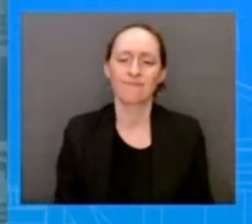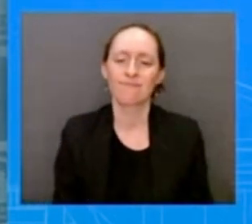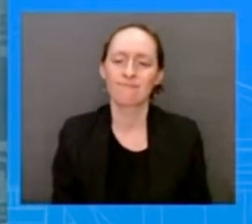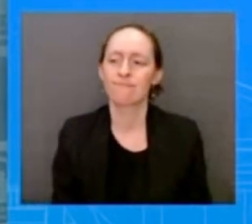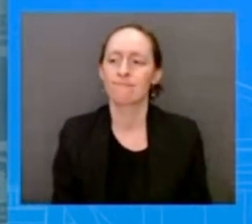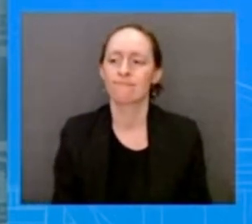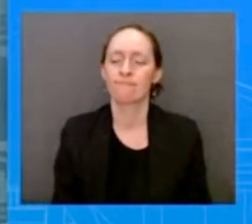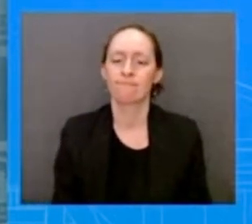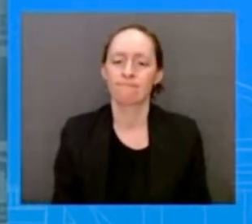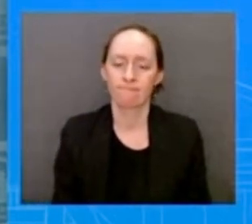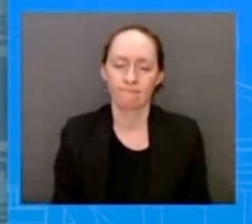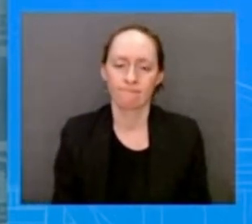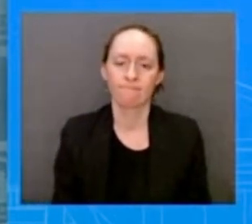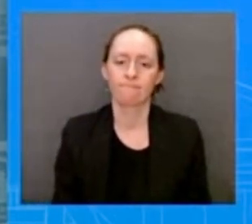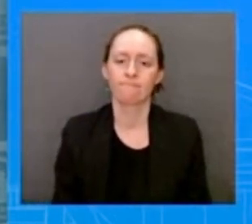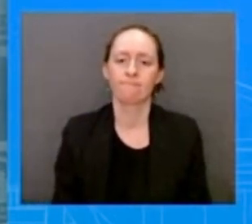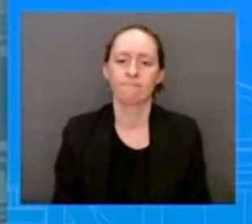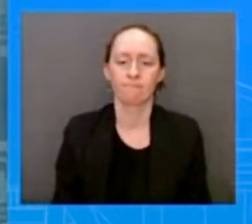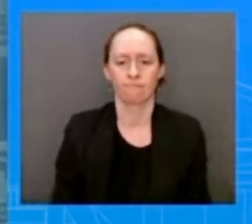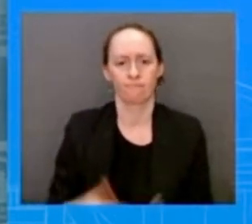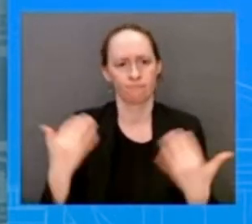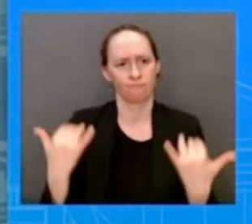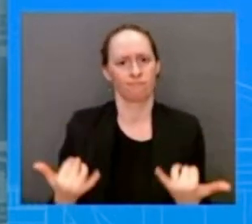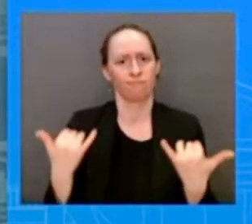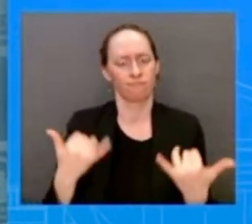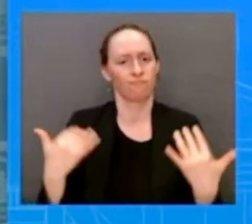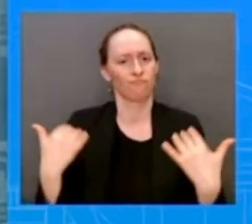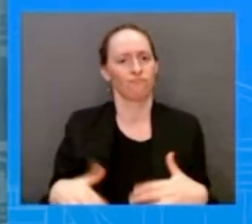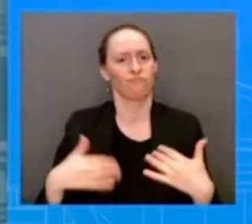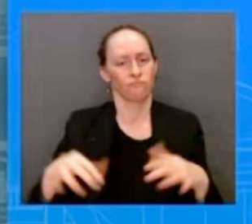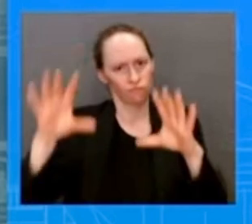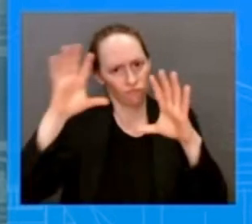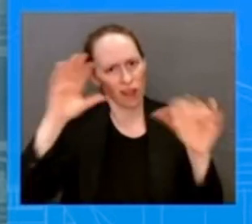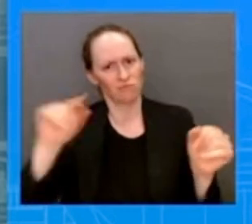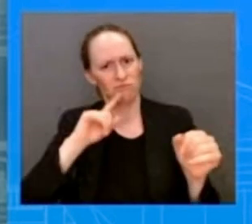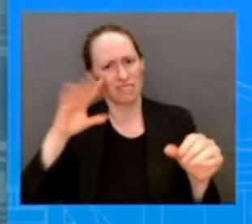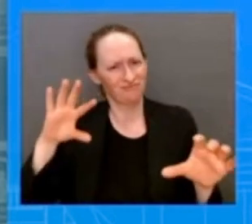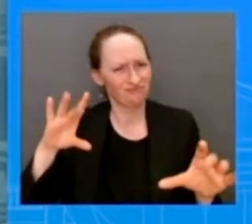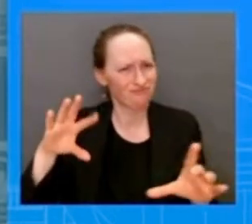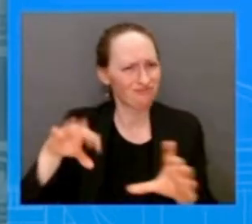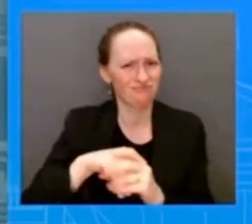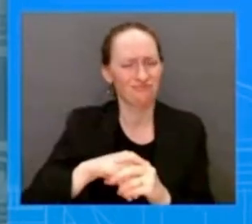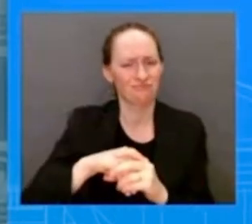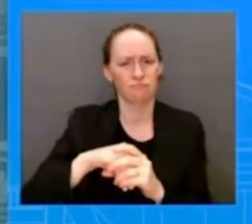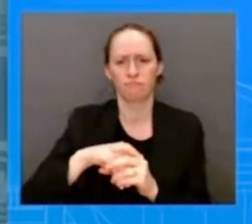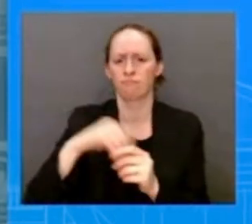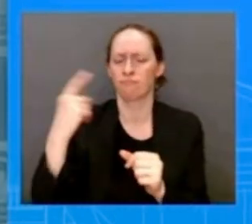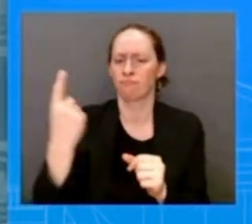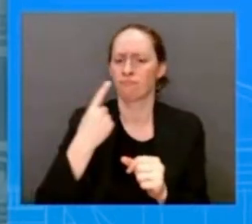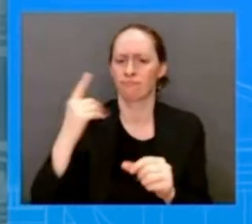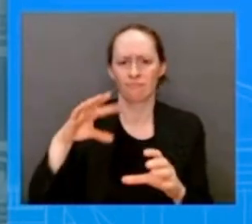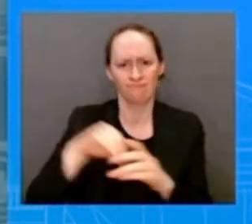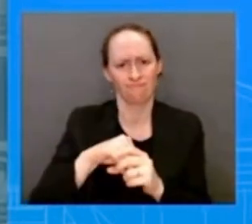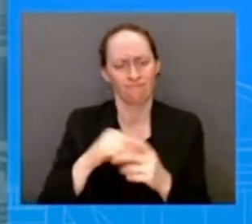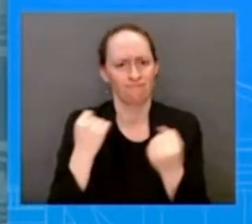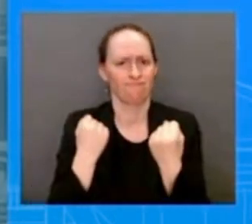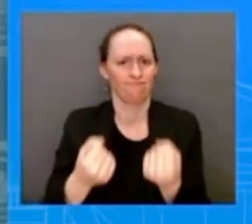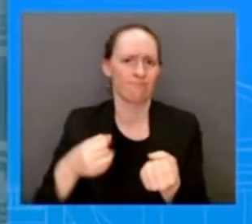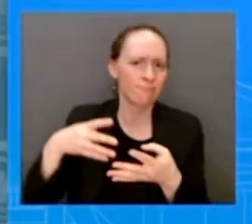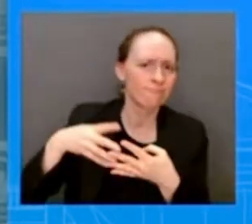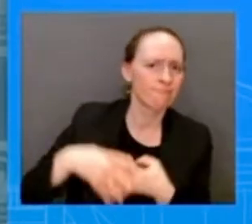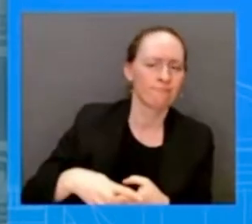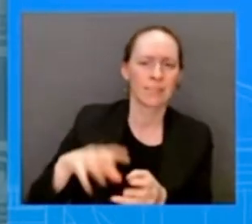it was very much connected to the civil rights movement. So this is important to the president. Bloody Sunday, as we know, is a part of our